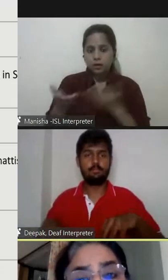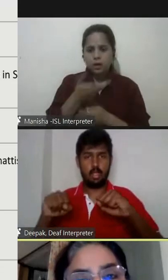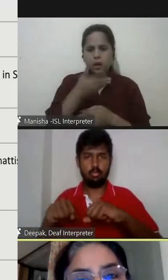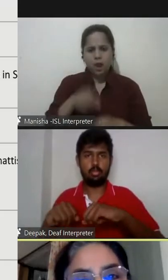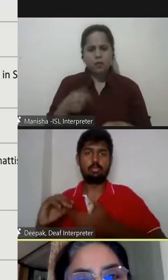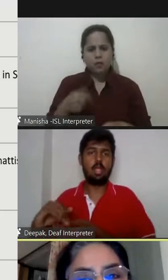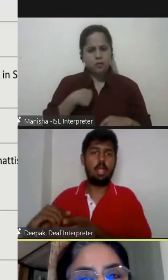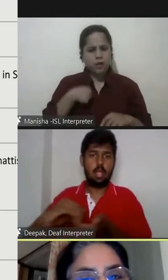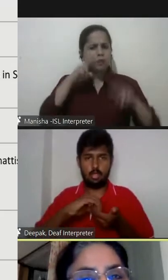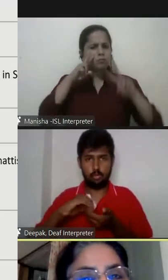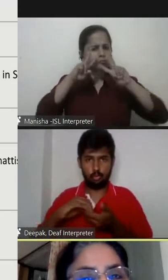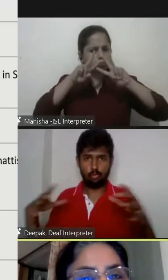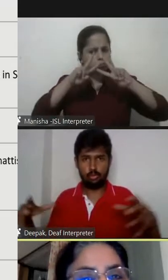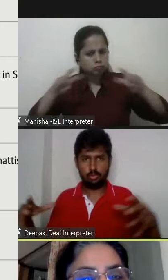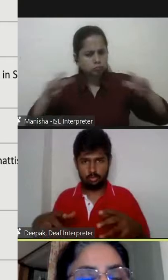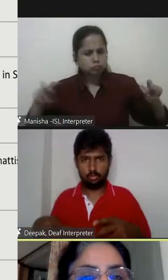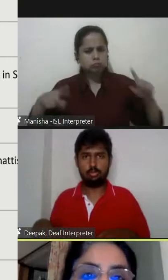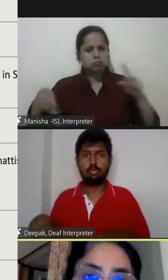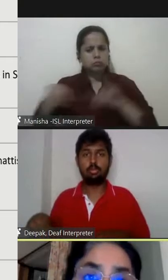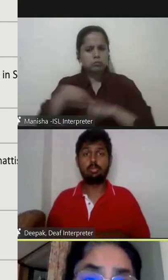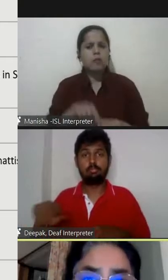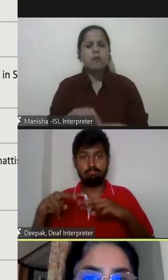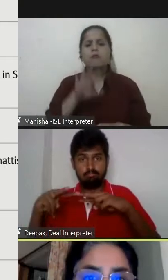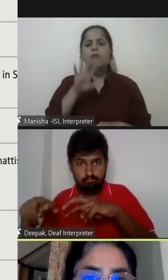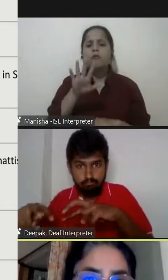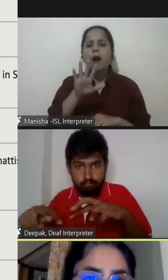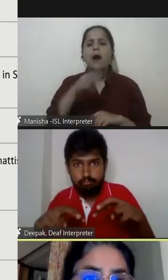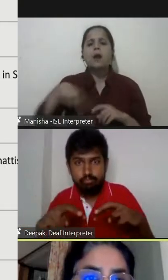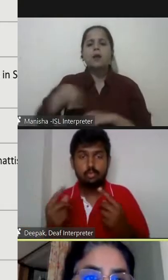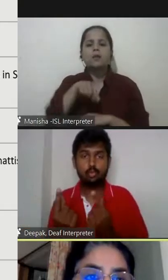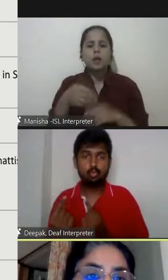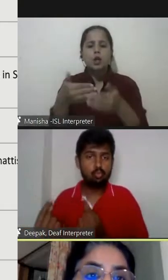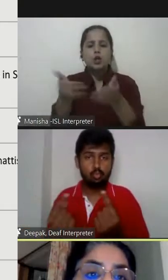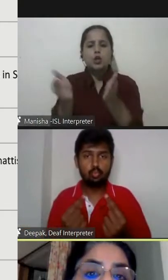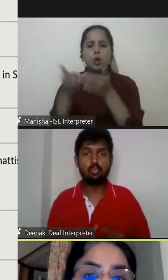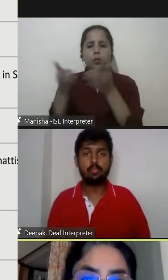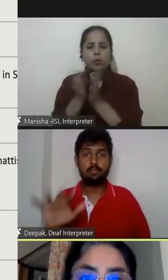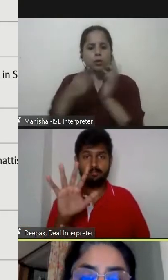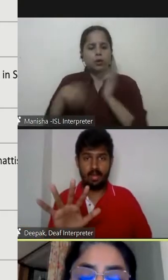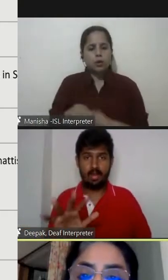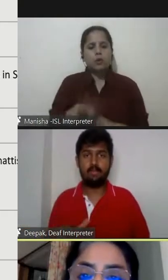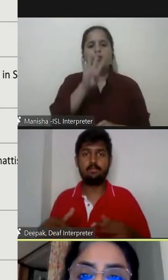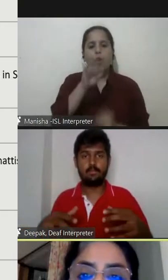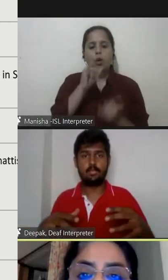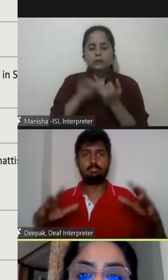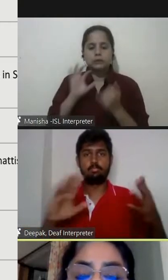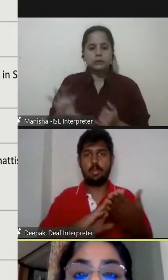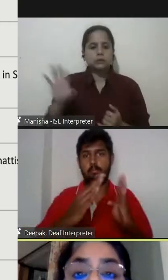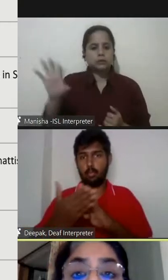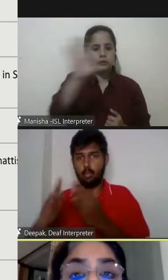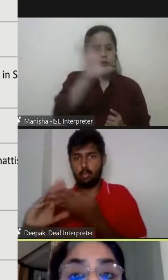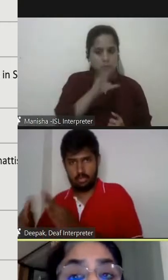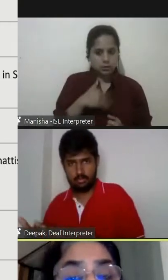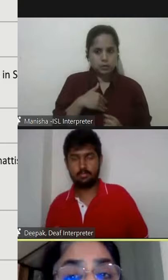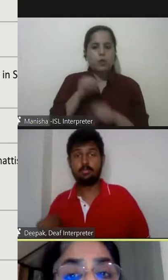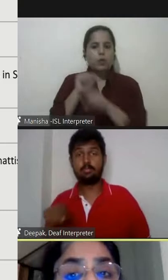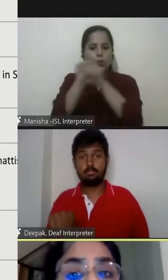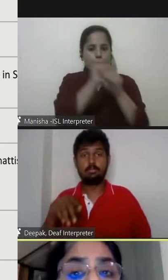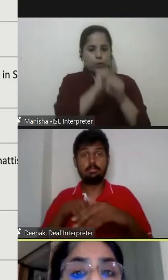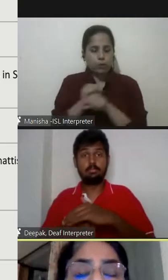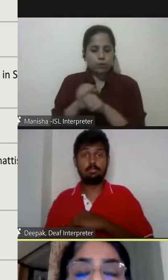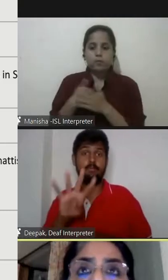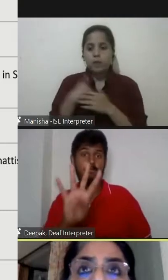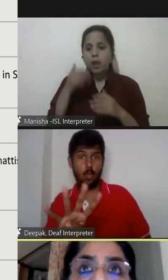5 community-based organizations in 4 states of India. AASTHA working with